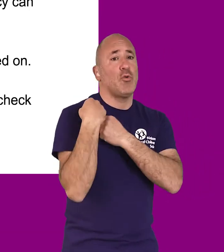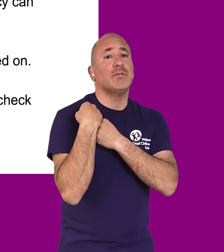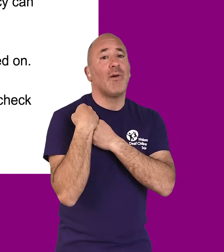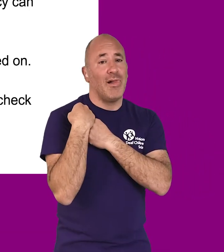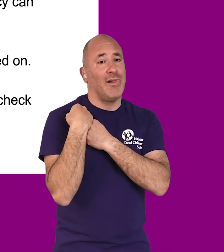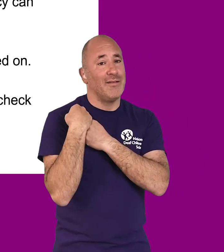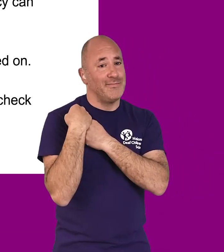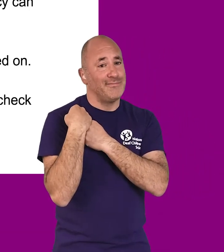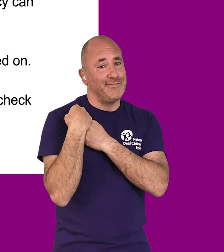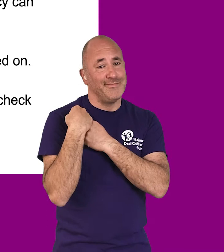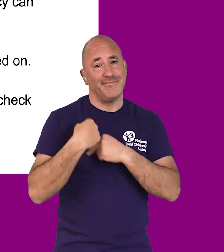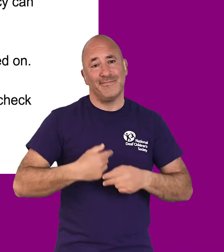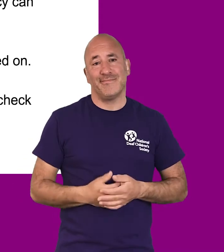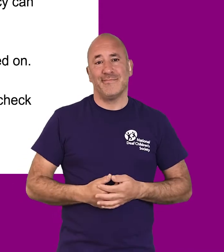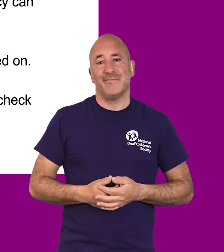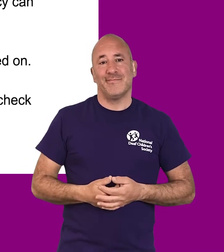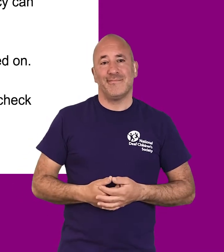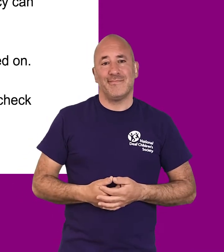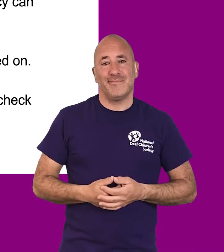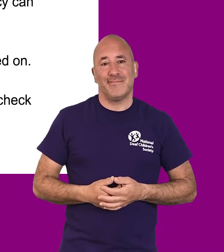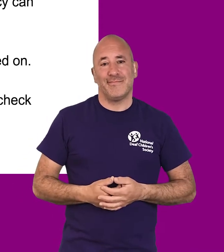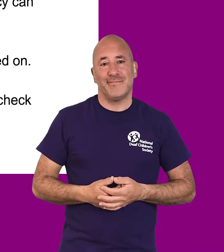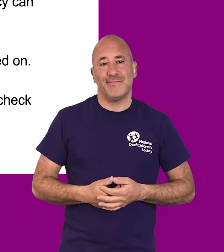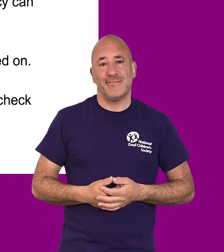every time something is not clear.